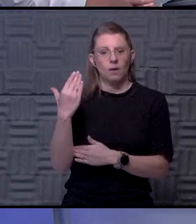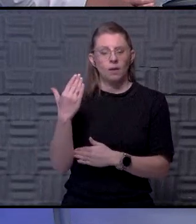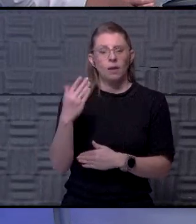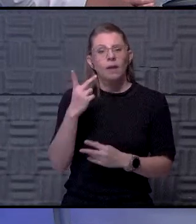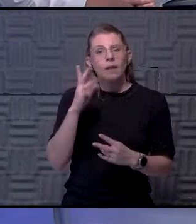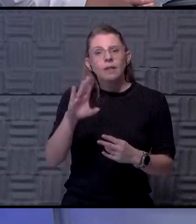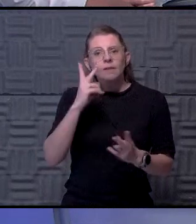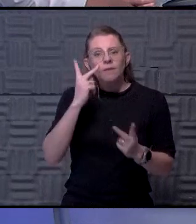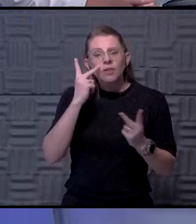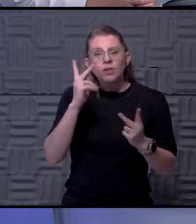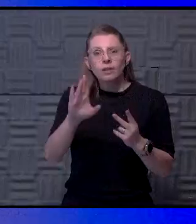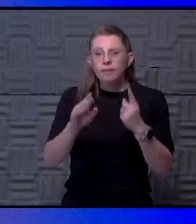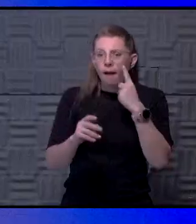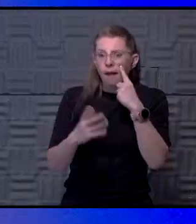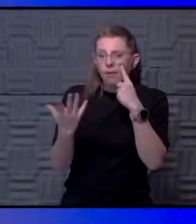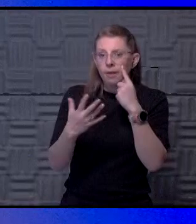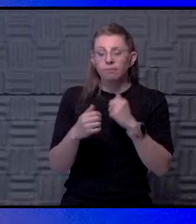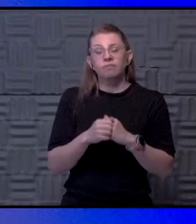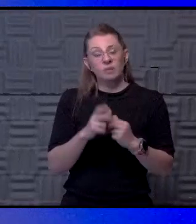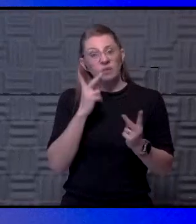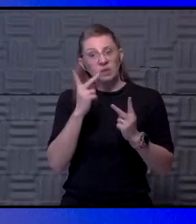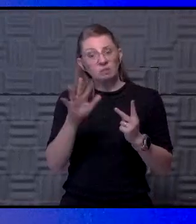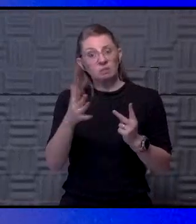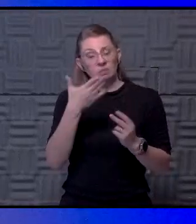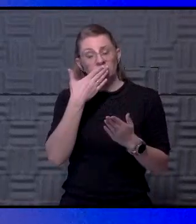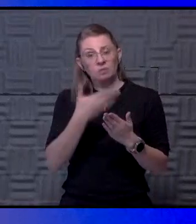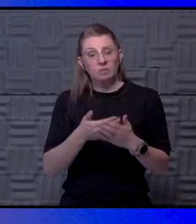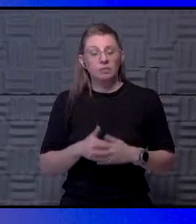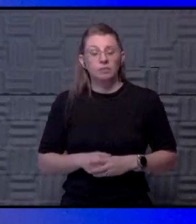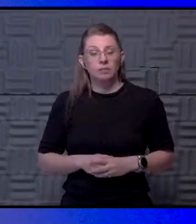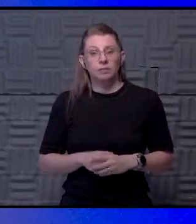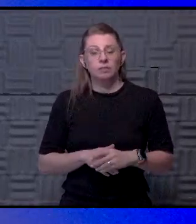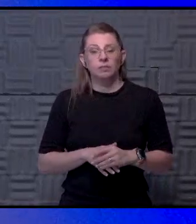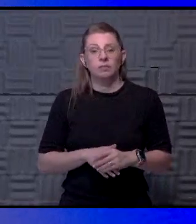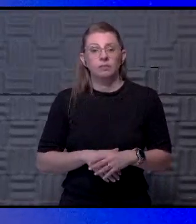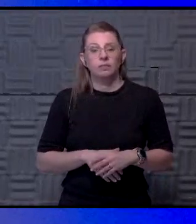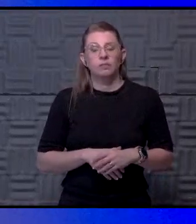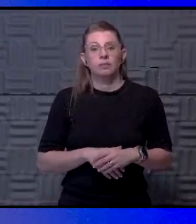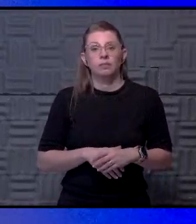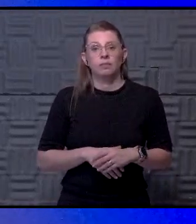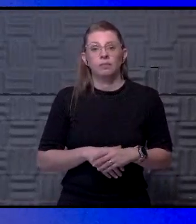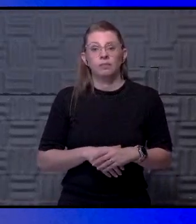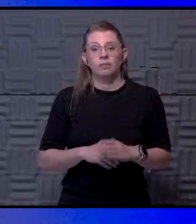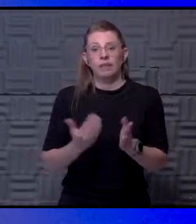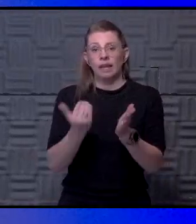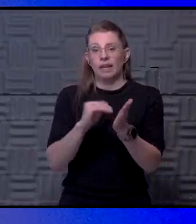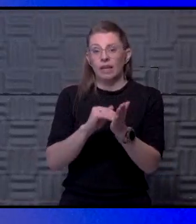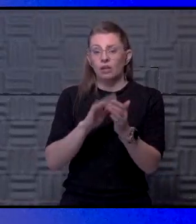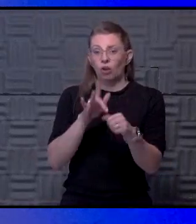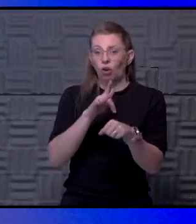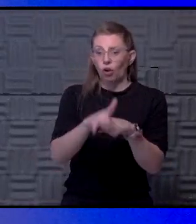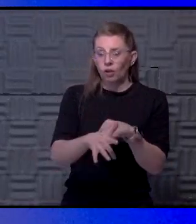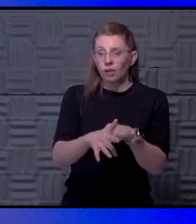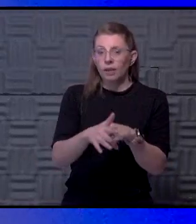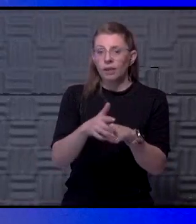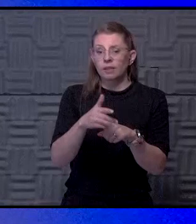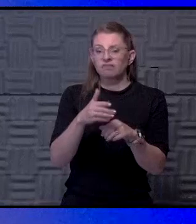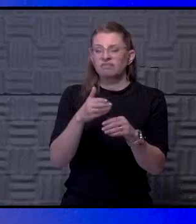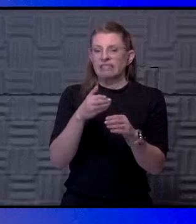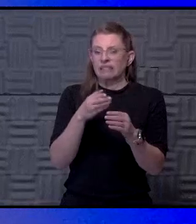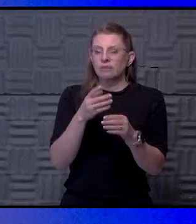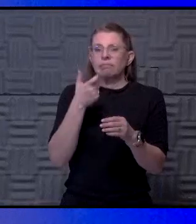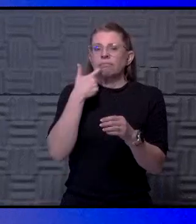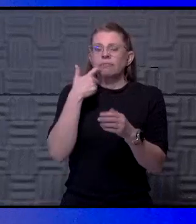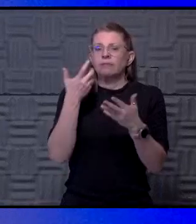eye? So his vision actually pretty good, preserved. He's certainly again, early on post-treatment. And so some of